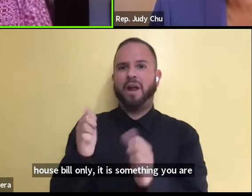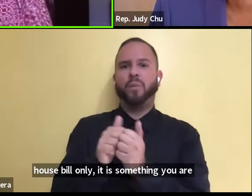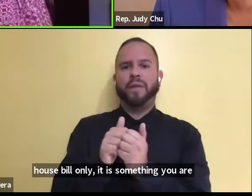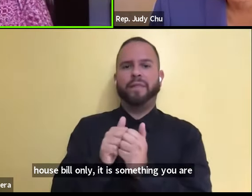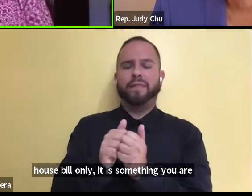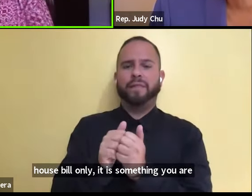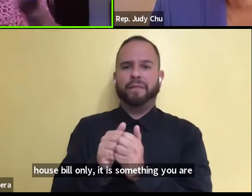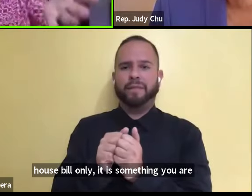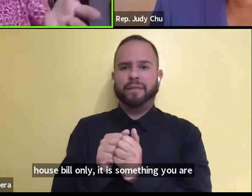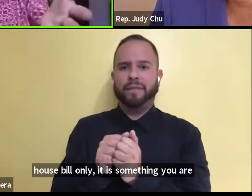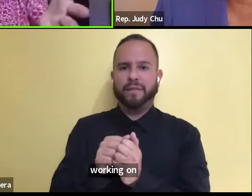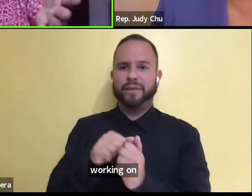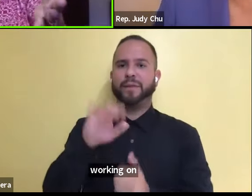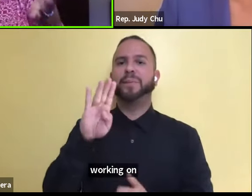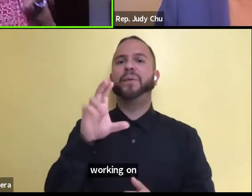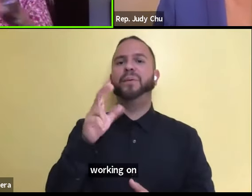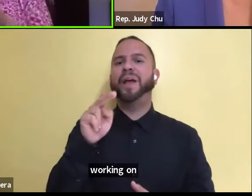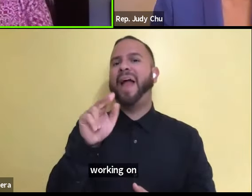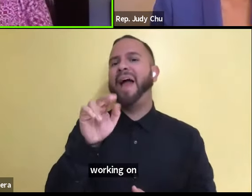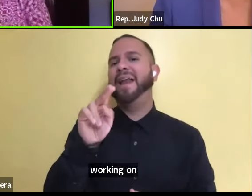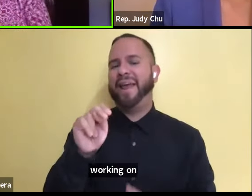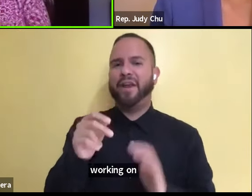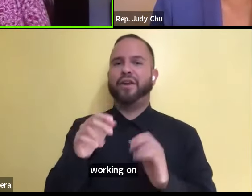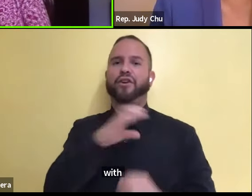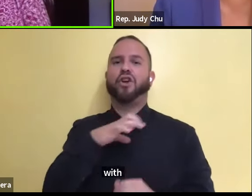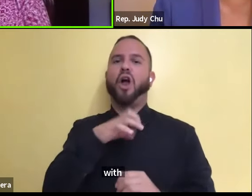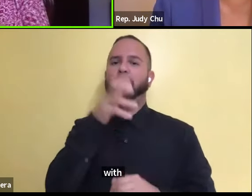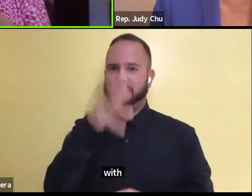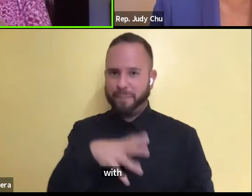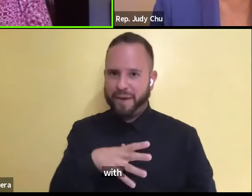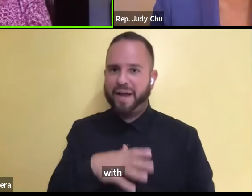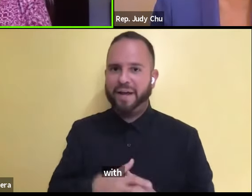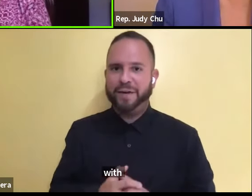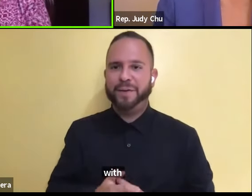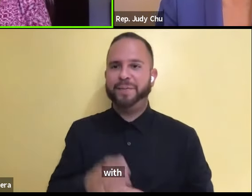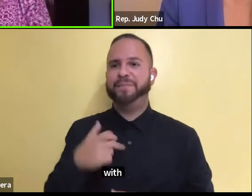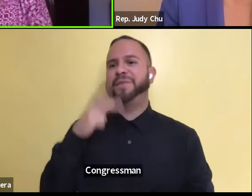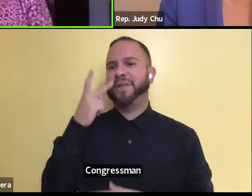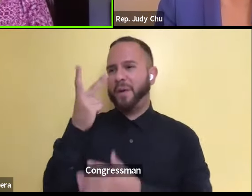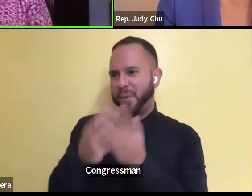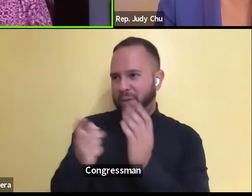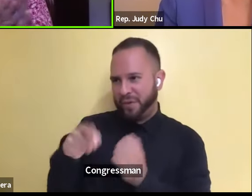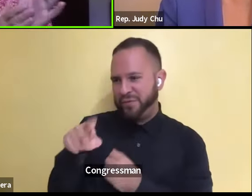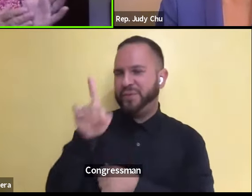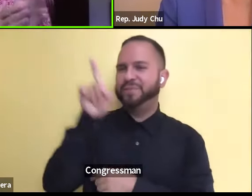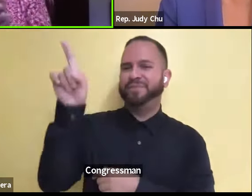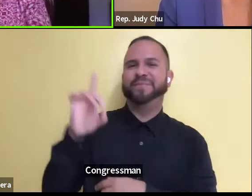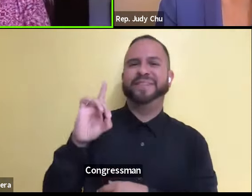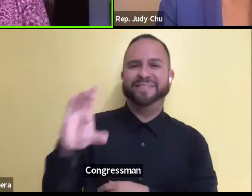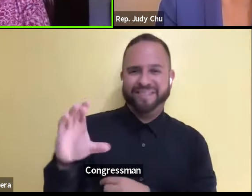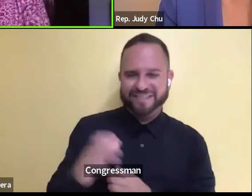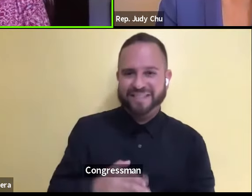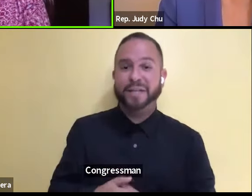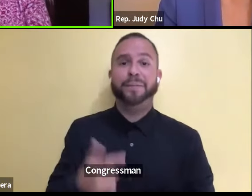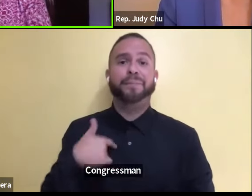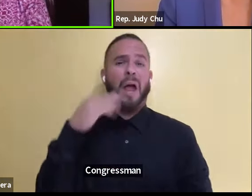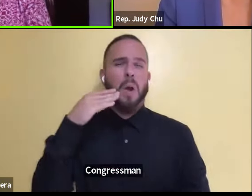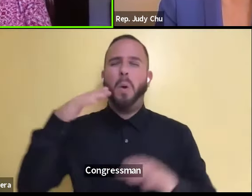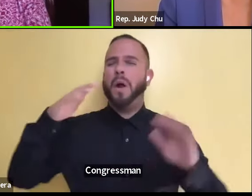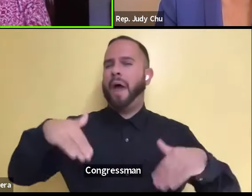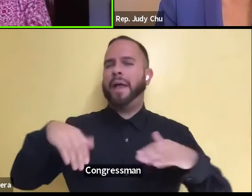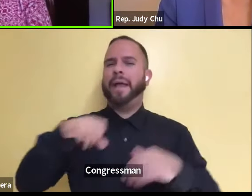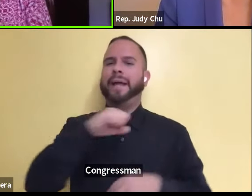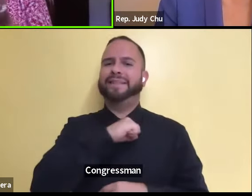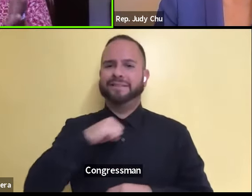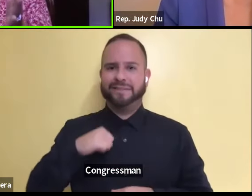Congressman Vern Buchanan, and it was to see Vern and you together when we were up on the Hill. I know it's not in the Senate yet. It's